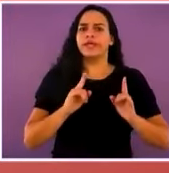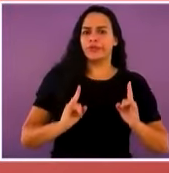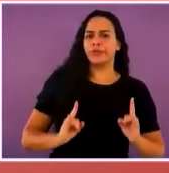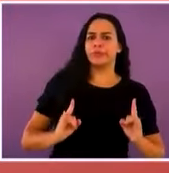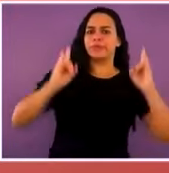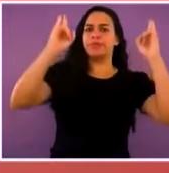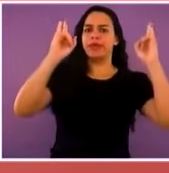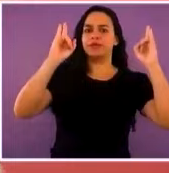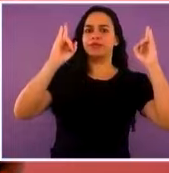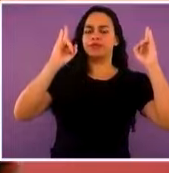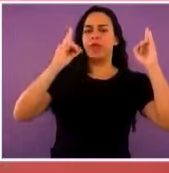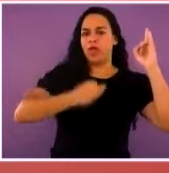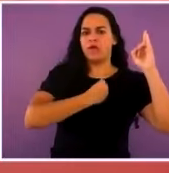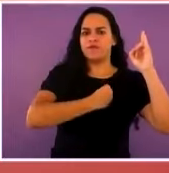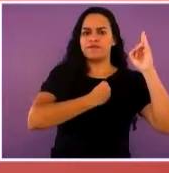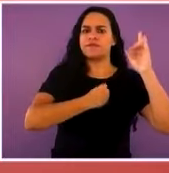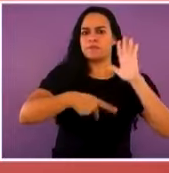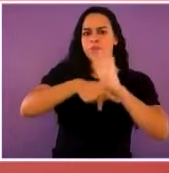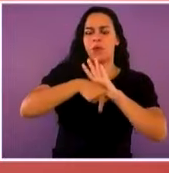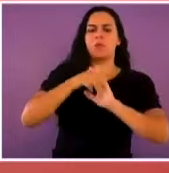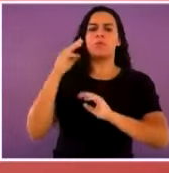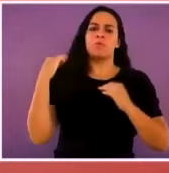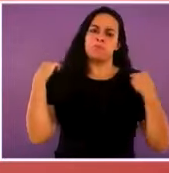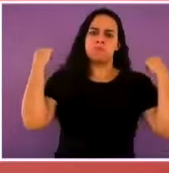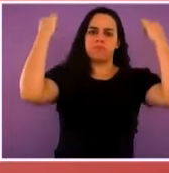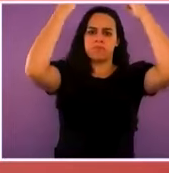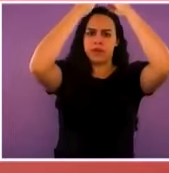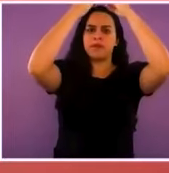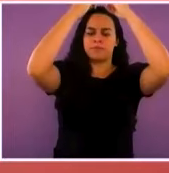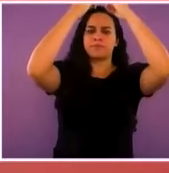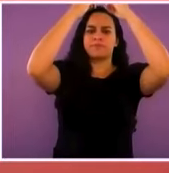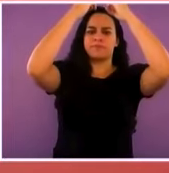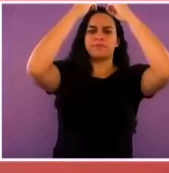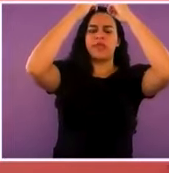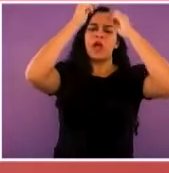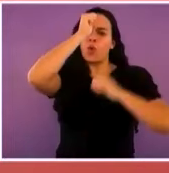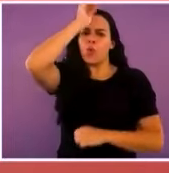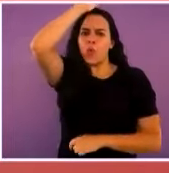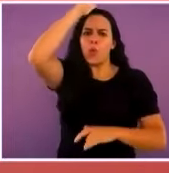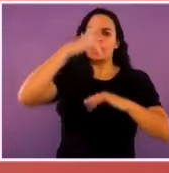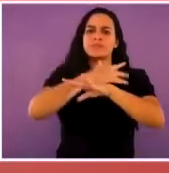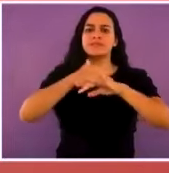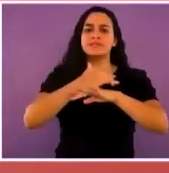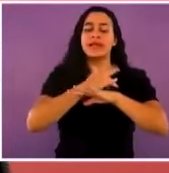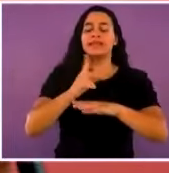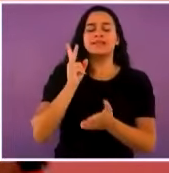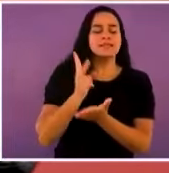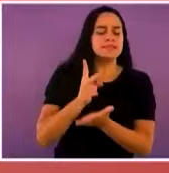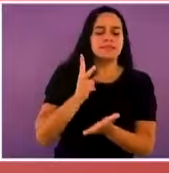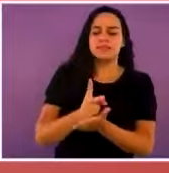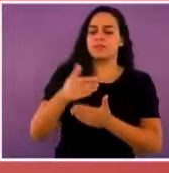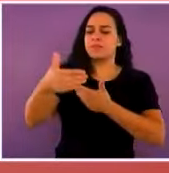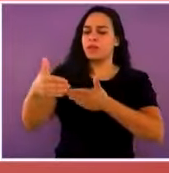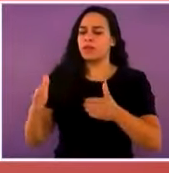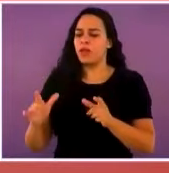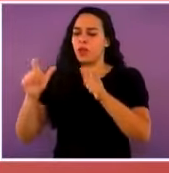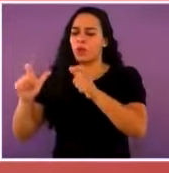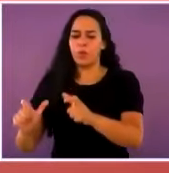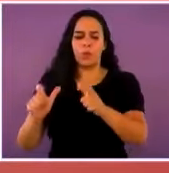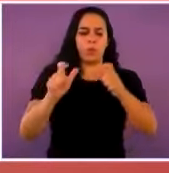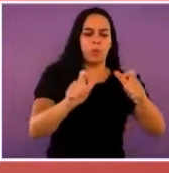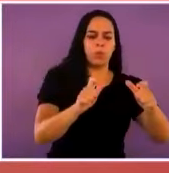papal onde ele vive em Roma, every room of that apartment, cada sala daquele apartamento has a picture of